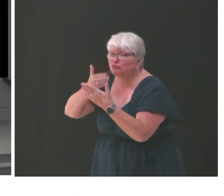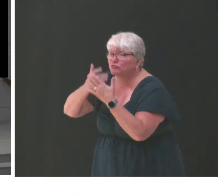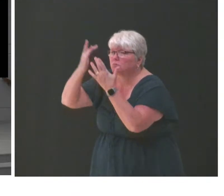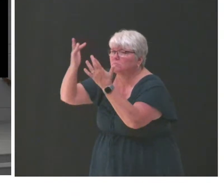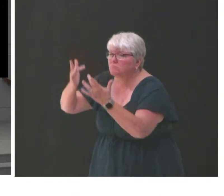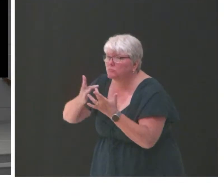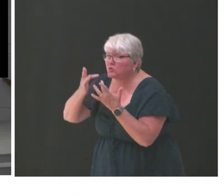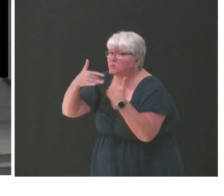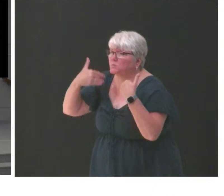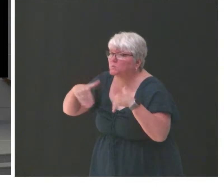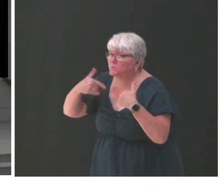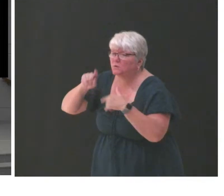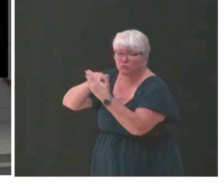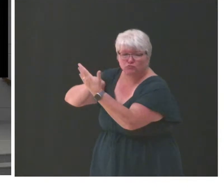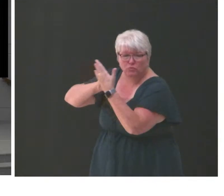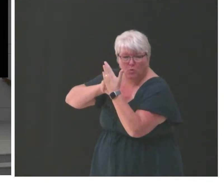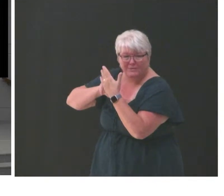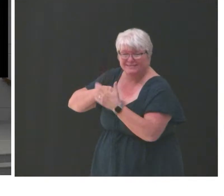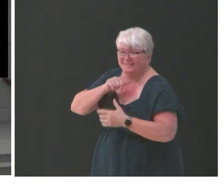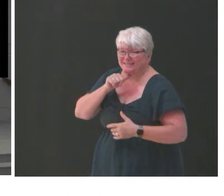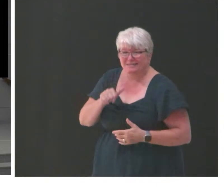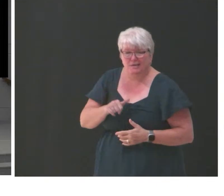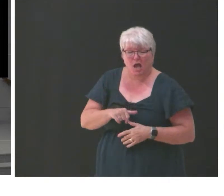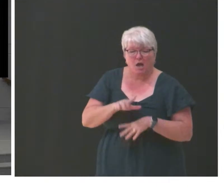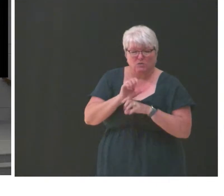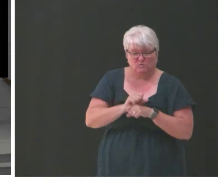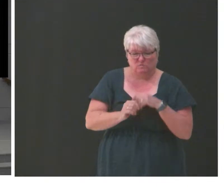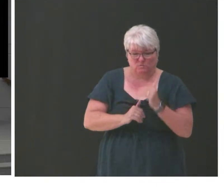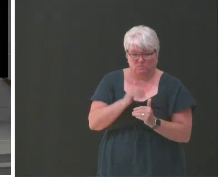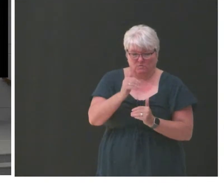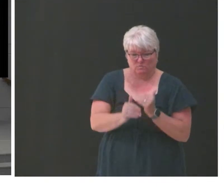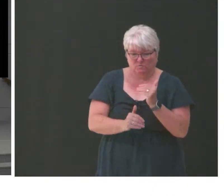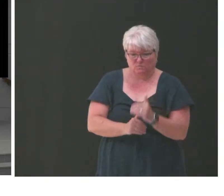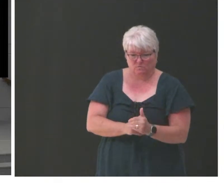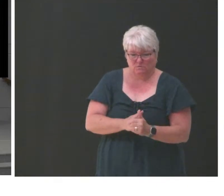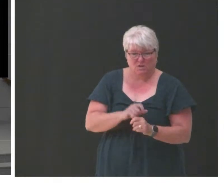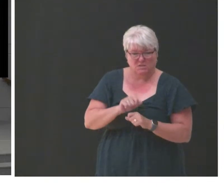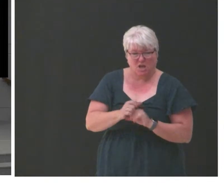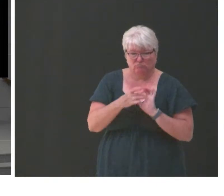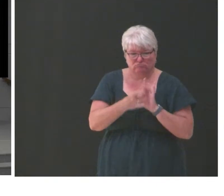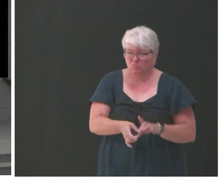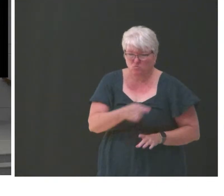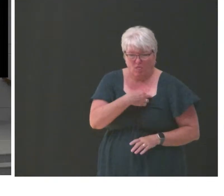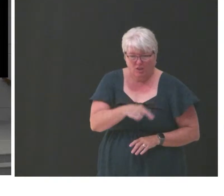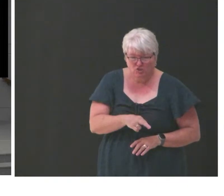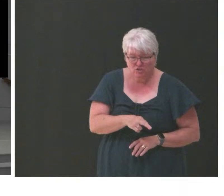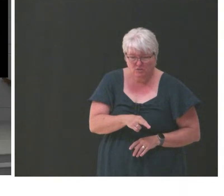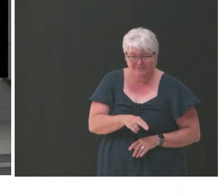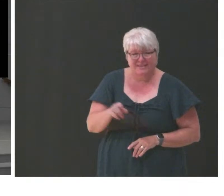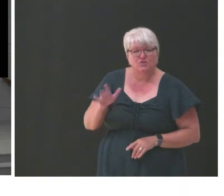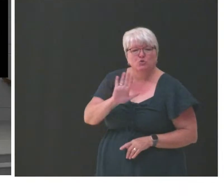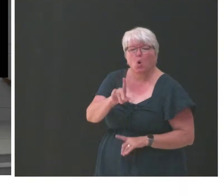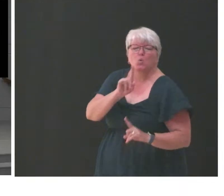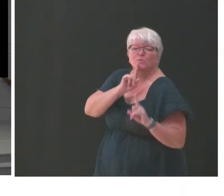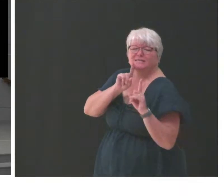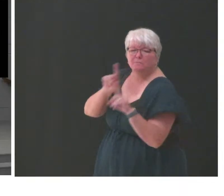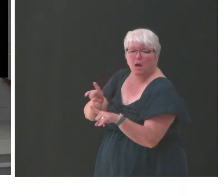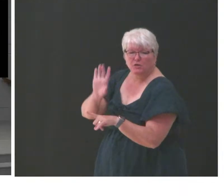mercy and the grace that God has shown us. It's not regimen. It's not rhetoric. It's not about religion. It's a response.